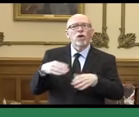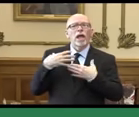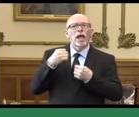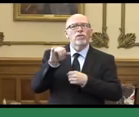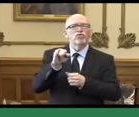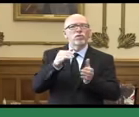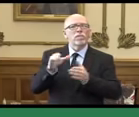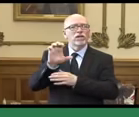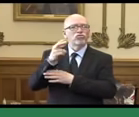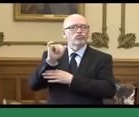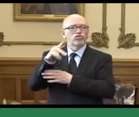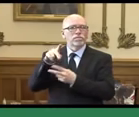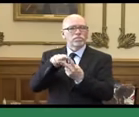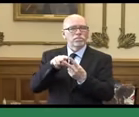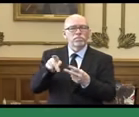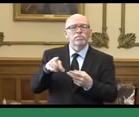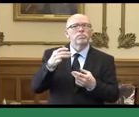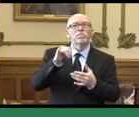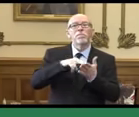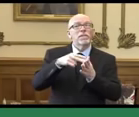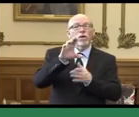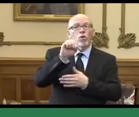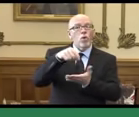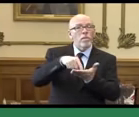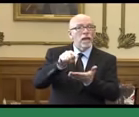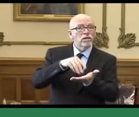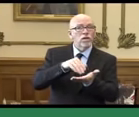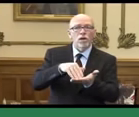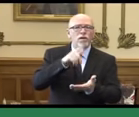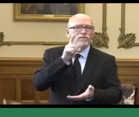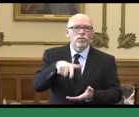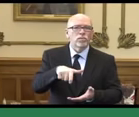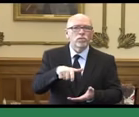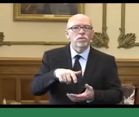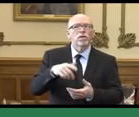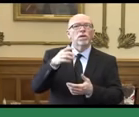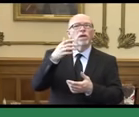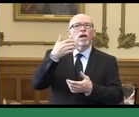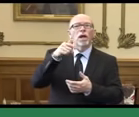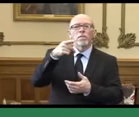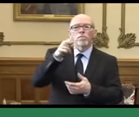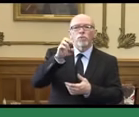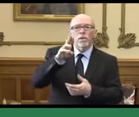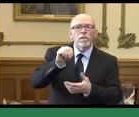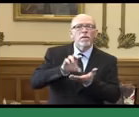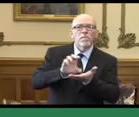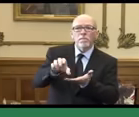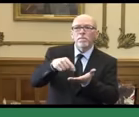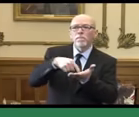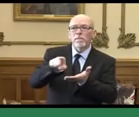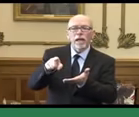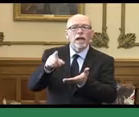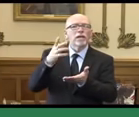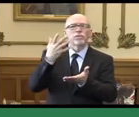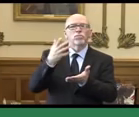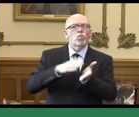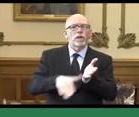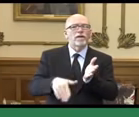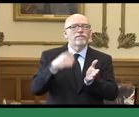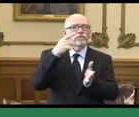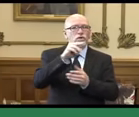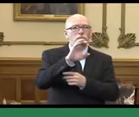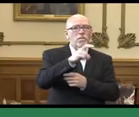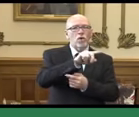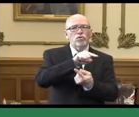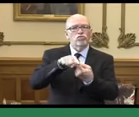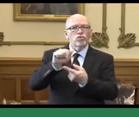Plan. This means there are no co-payments at the doctor, and premiums and power account contributions are waived for the months of March through